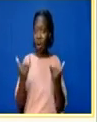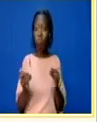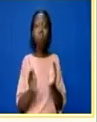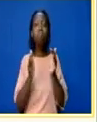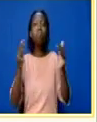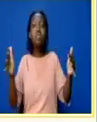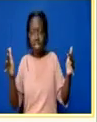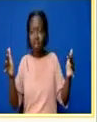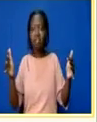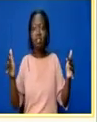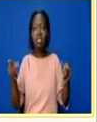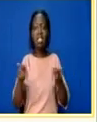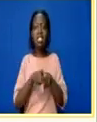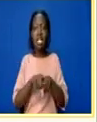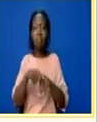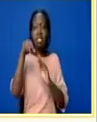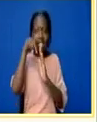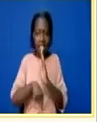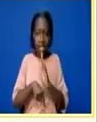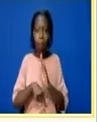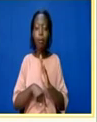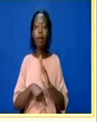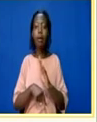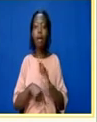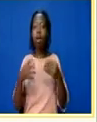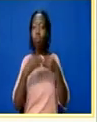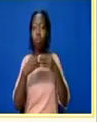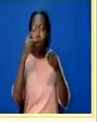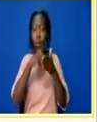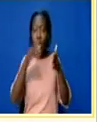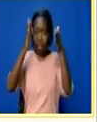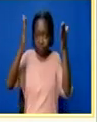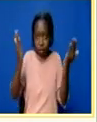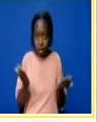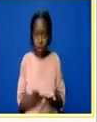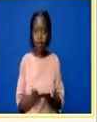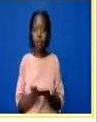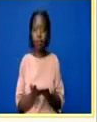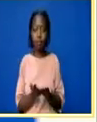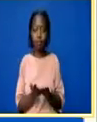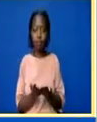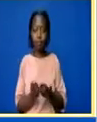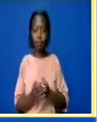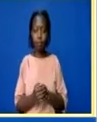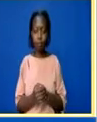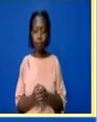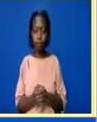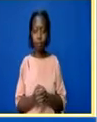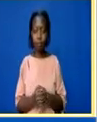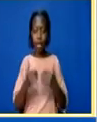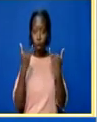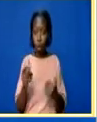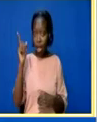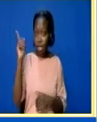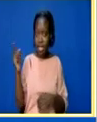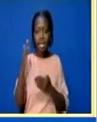is deeper, forming a U-shaped erosion. Yes. Or a U-shaped channel. Mm. So these are